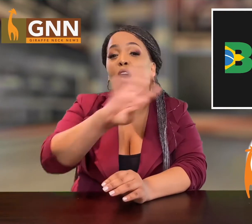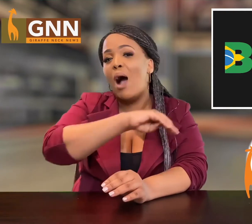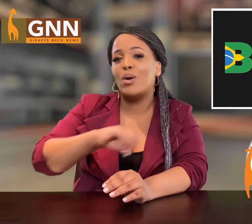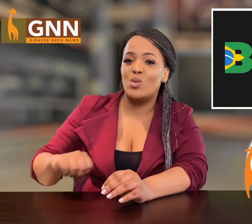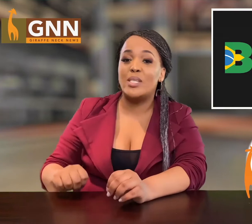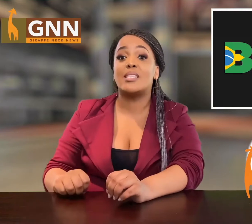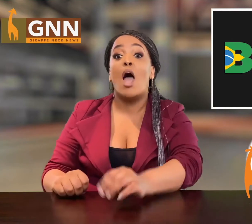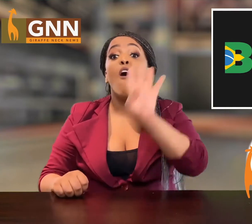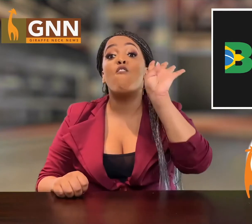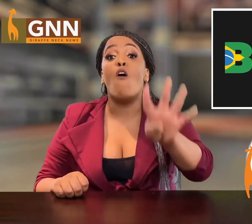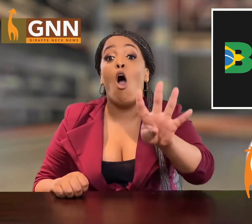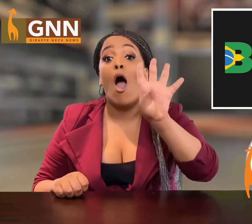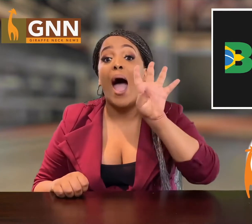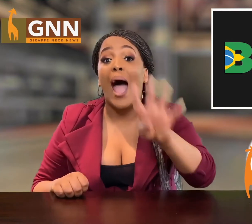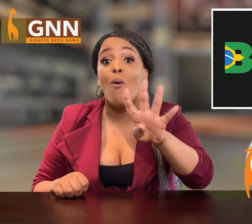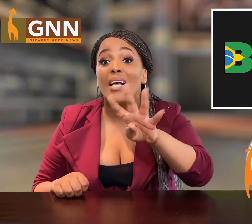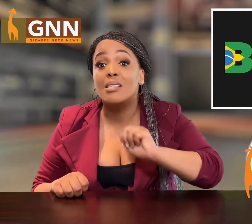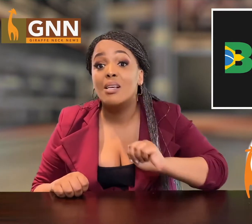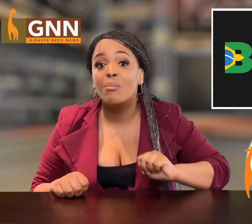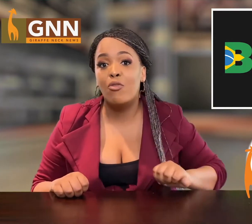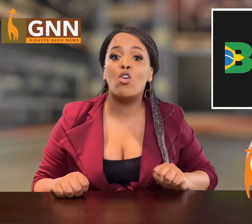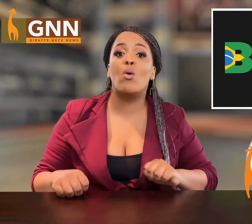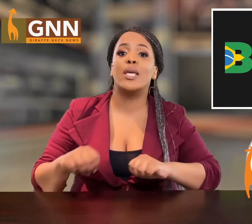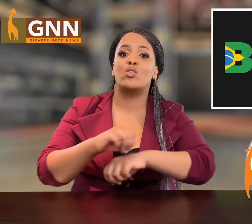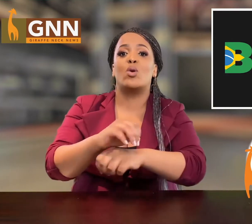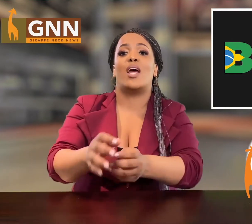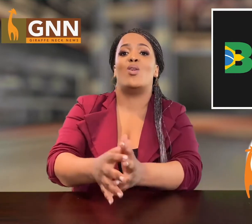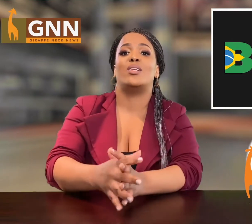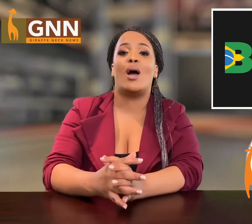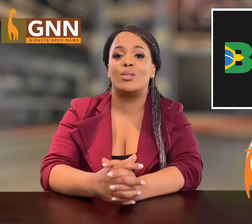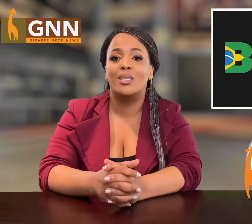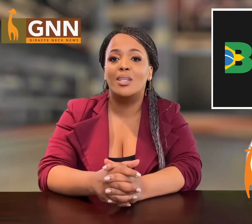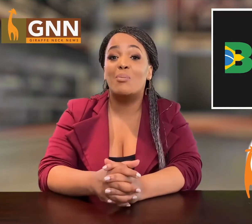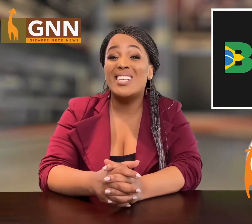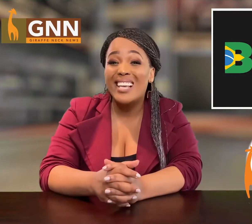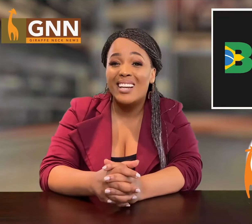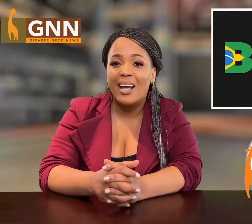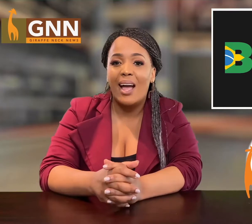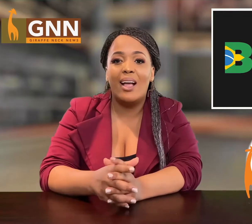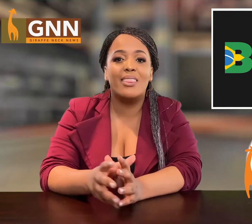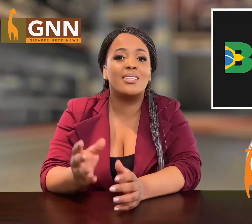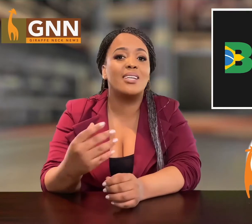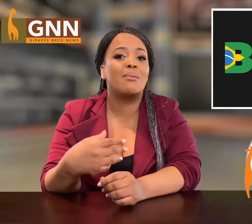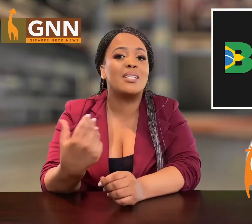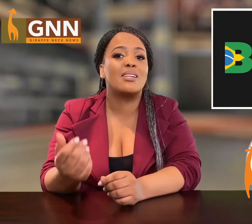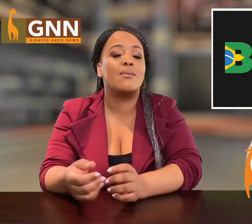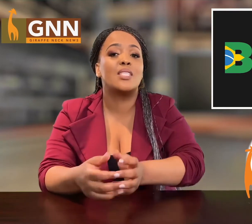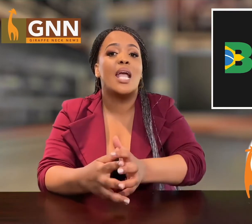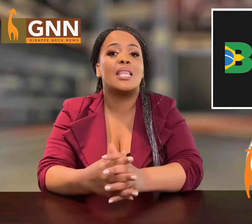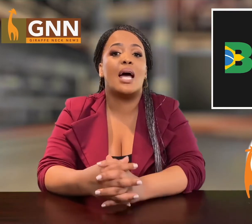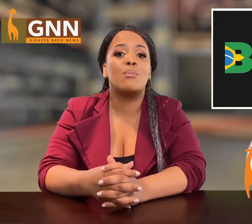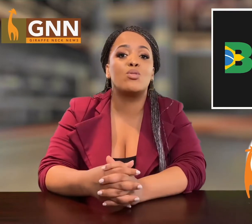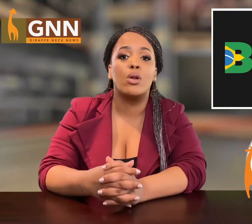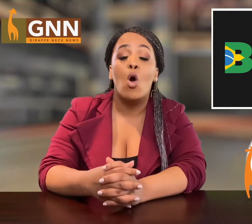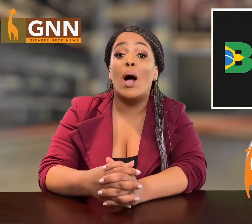people 4 hours notice. 4 hours before going into total lockdown. Brazil, they're digging mass graves